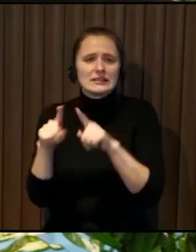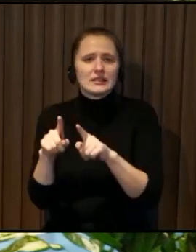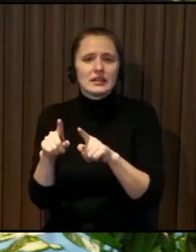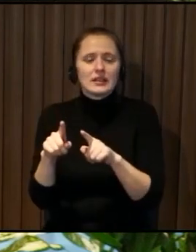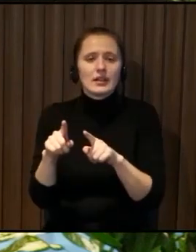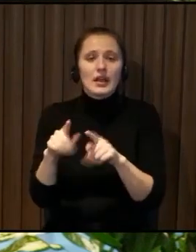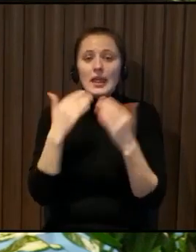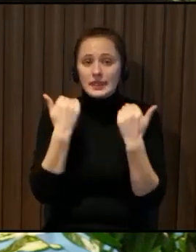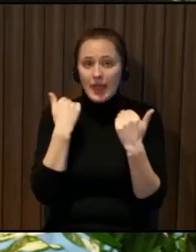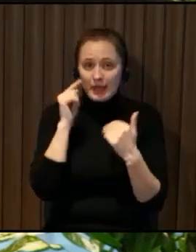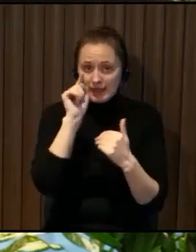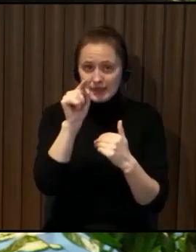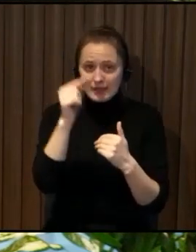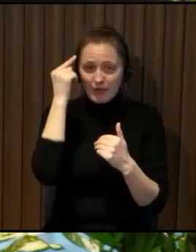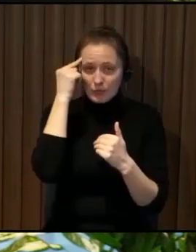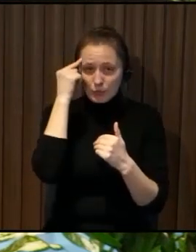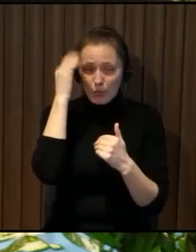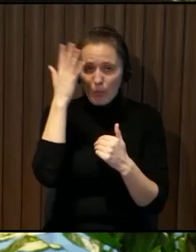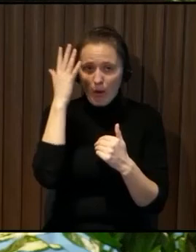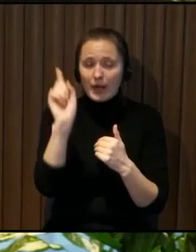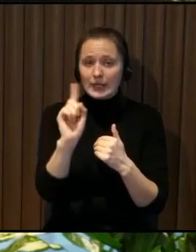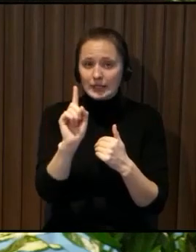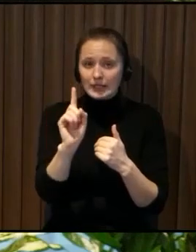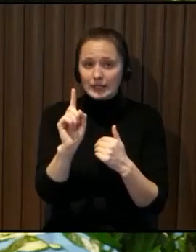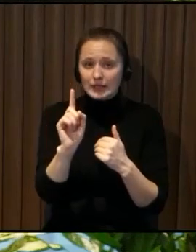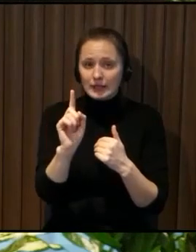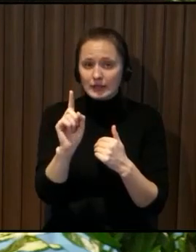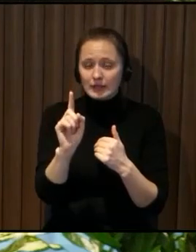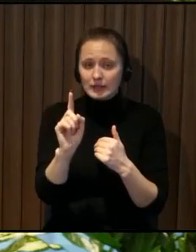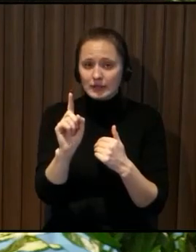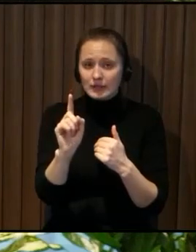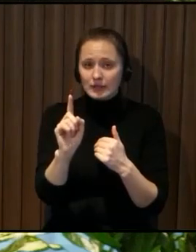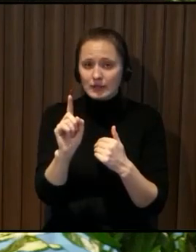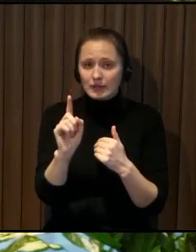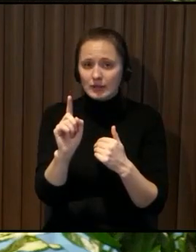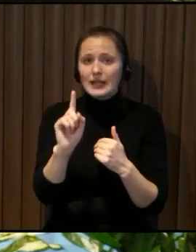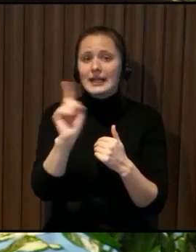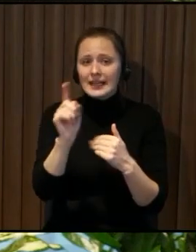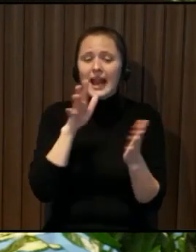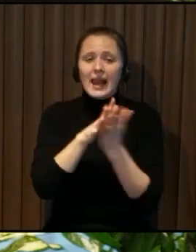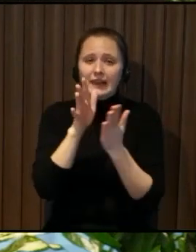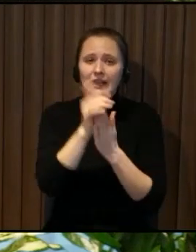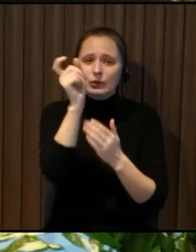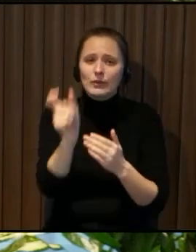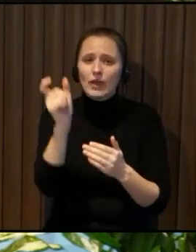various disabilities, for example, vision, are they the ones